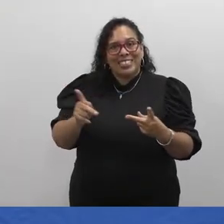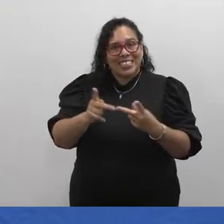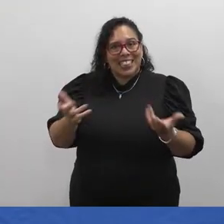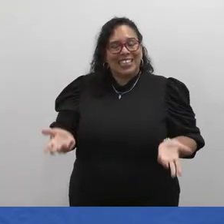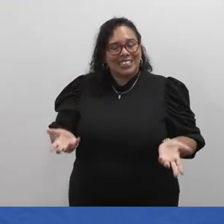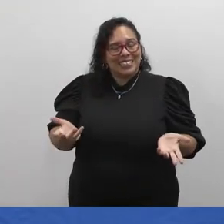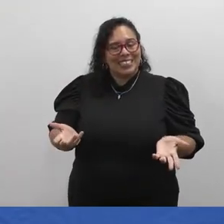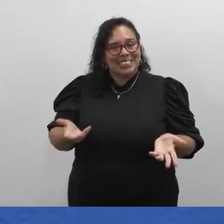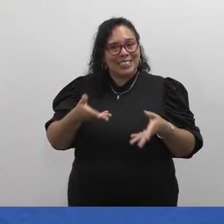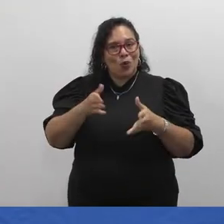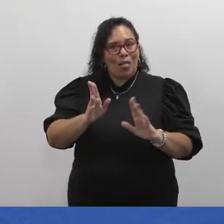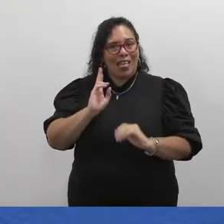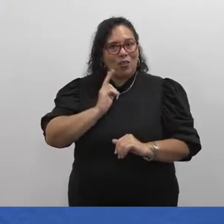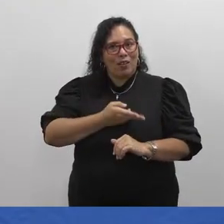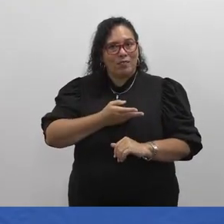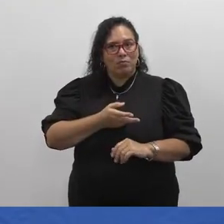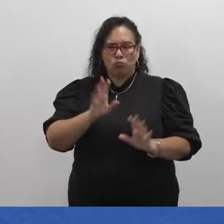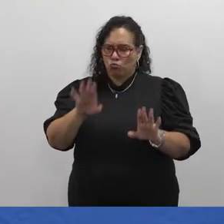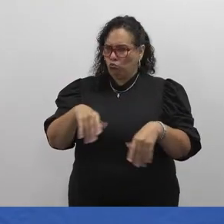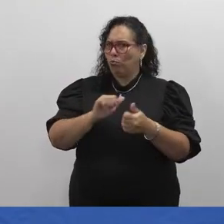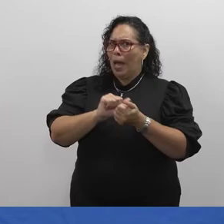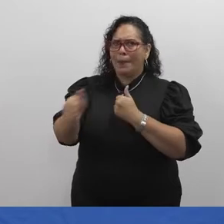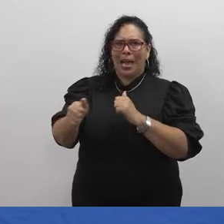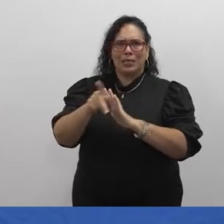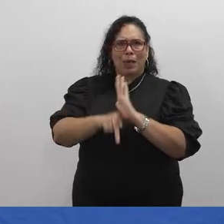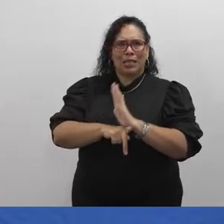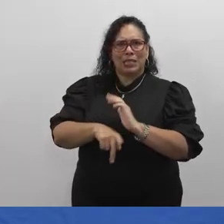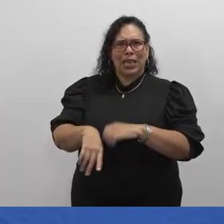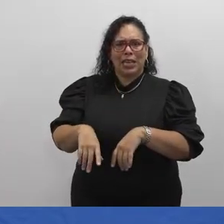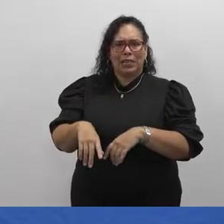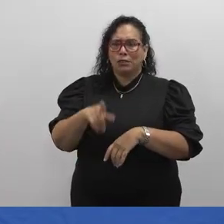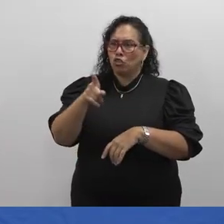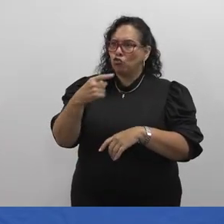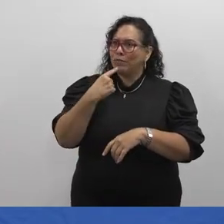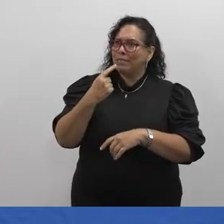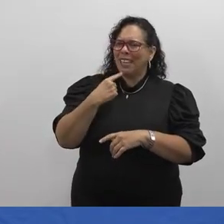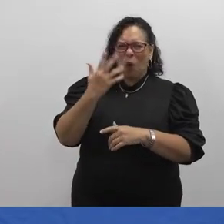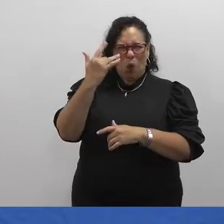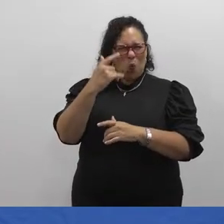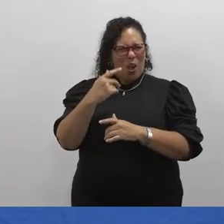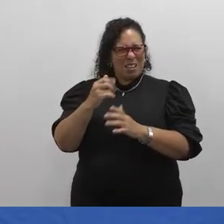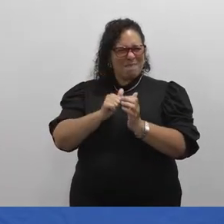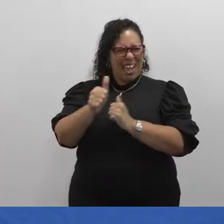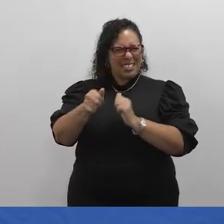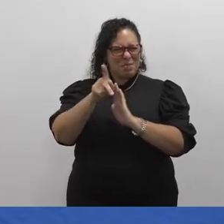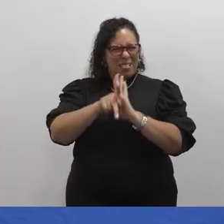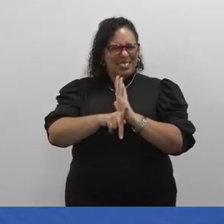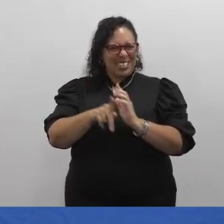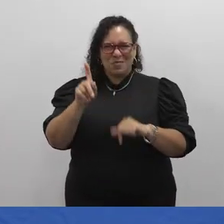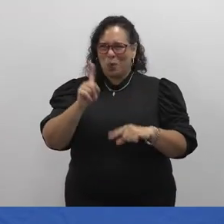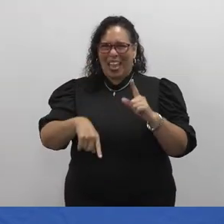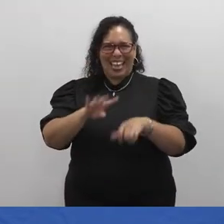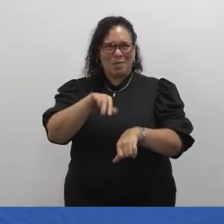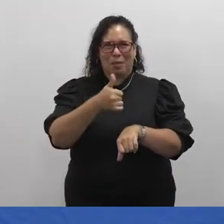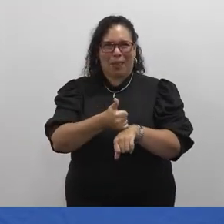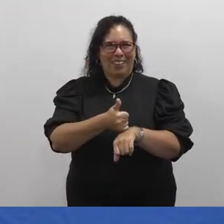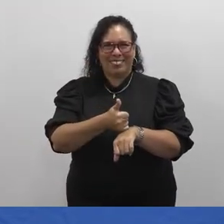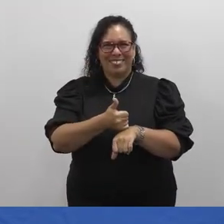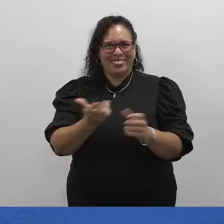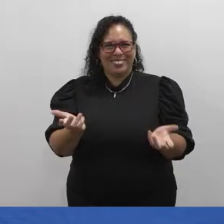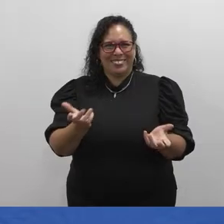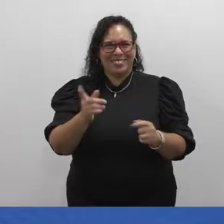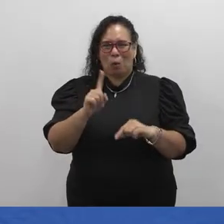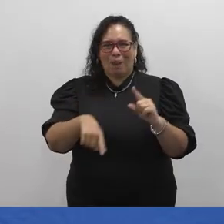to allow for us. Yeah, we can pass a policy, and you've been saying this, like, why are we gonna pass a policy that we're not gonna be able to uphold or